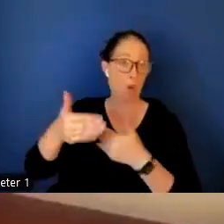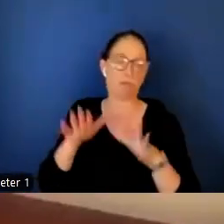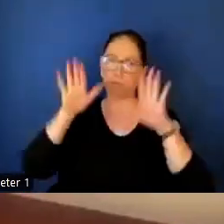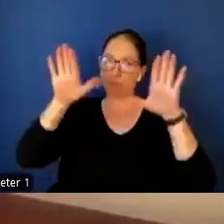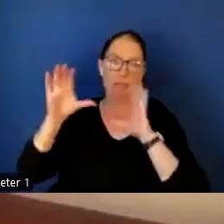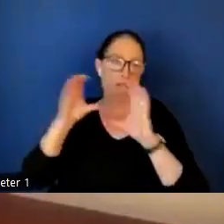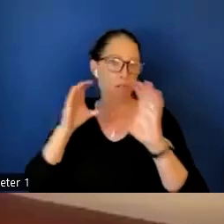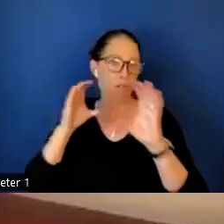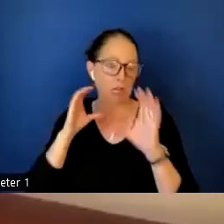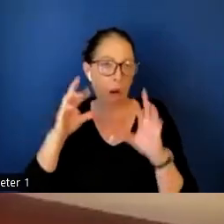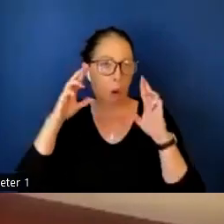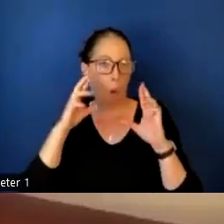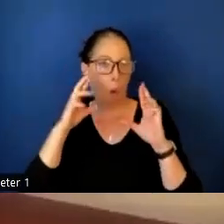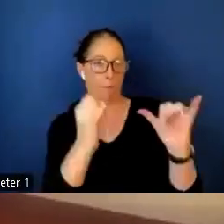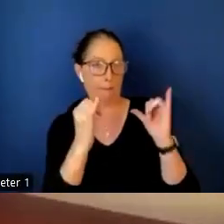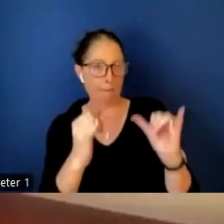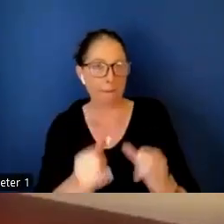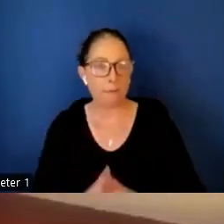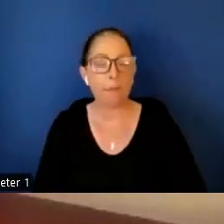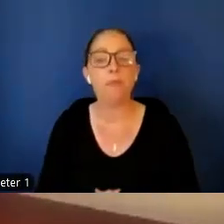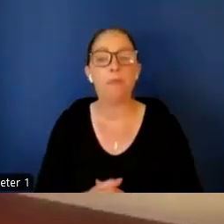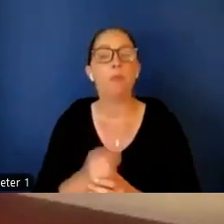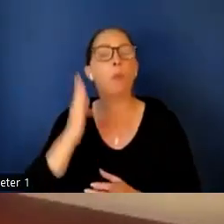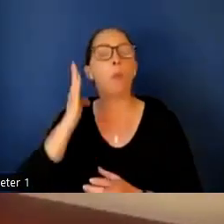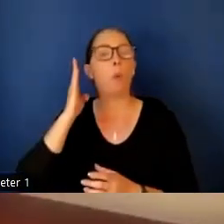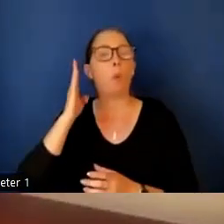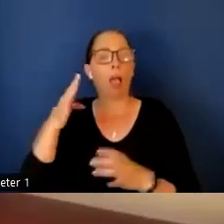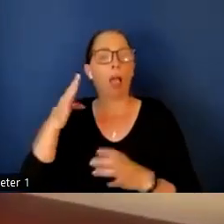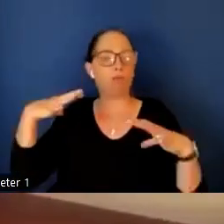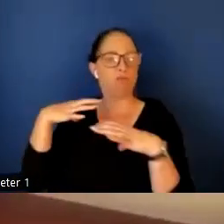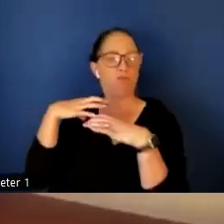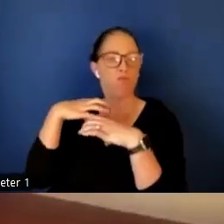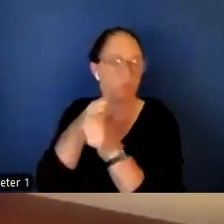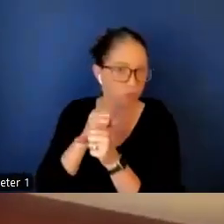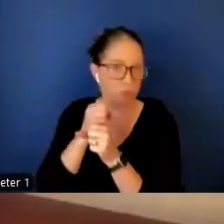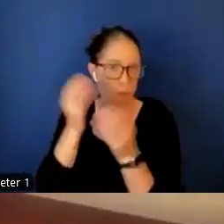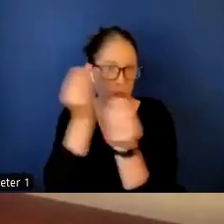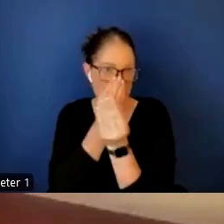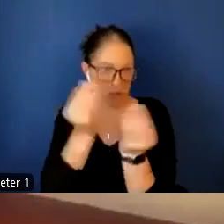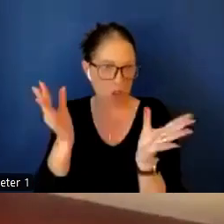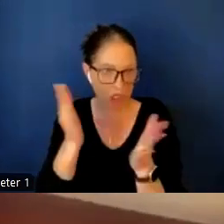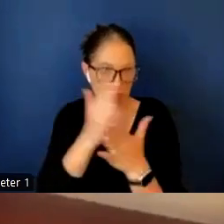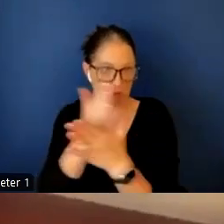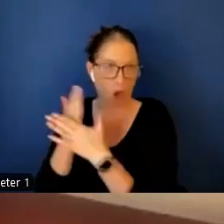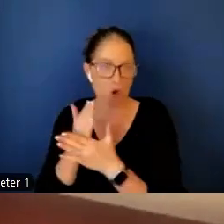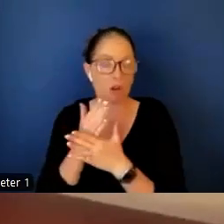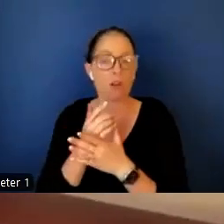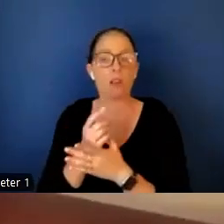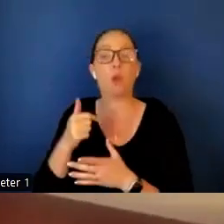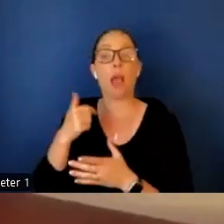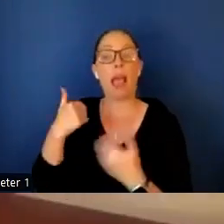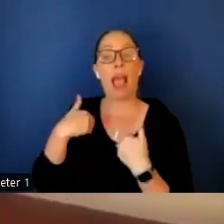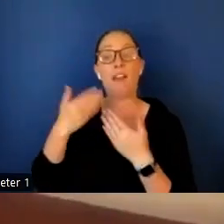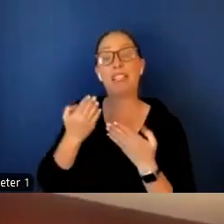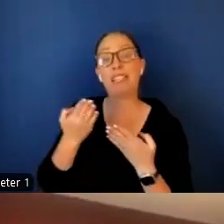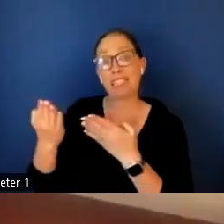did as well. We're going to do some brief sharing back. And there's a suggested order